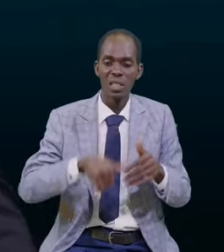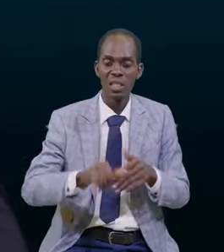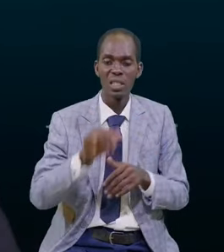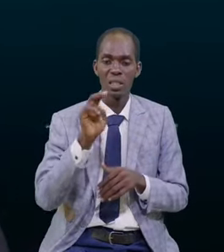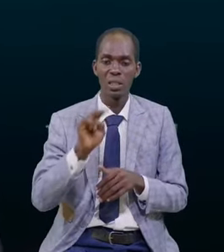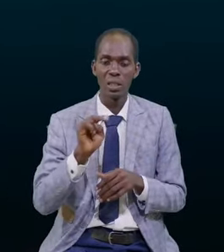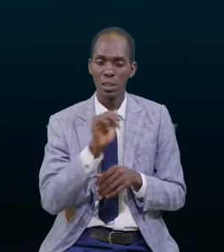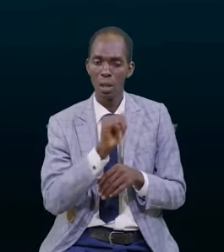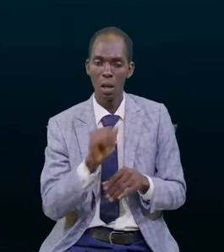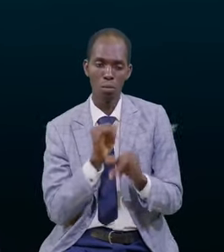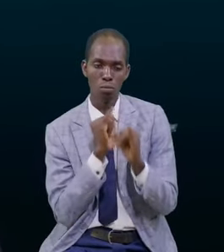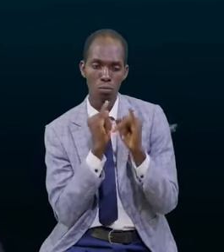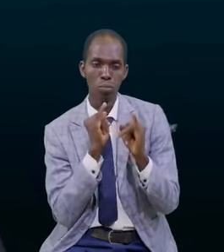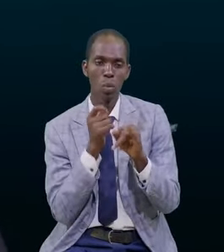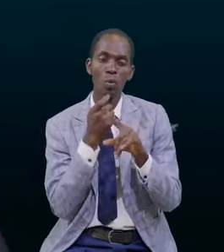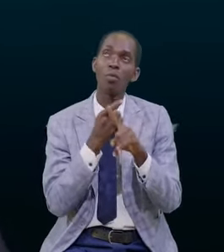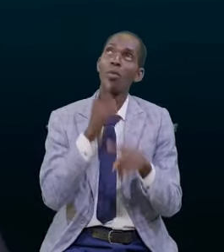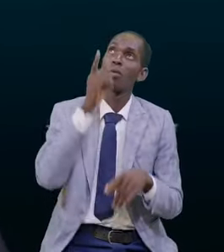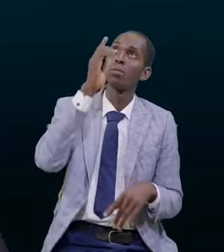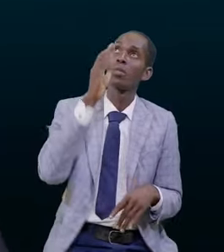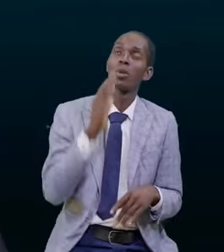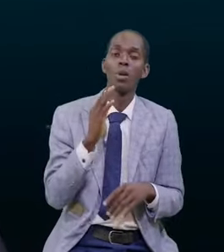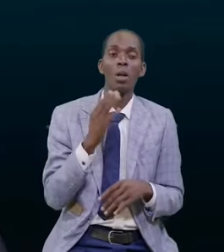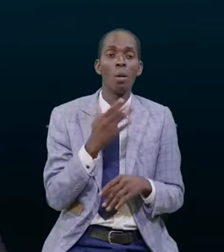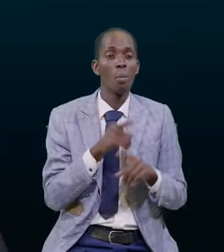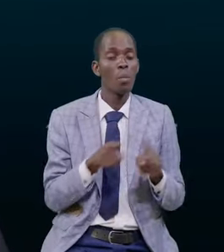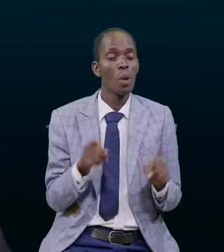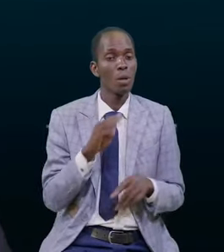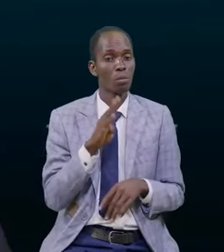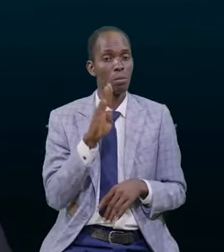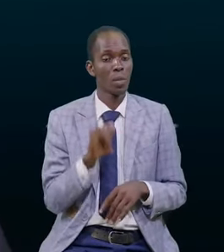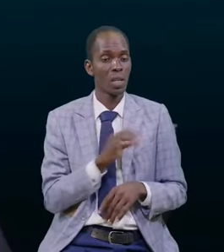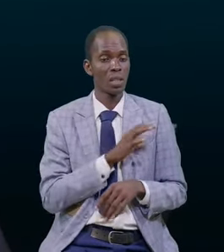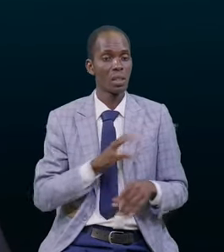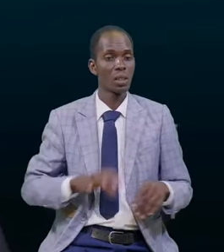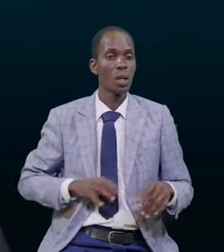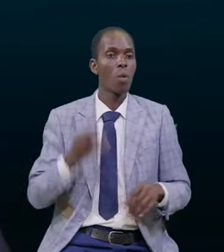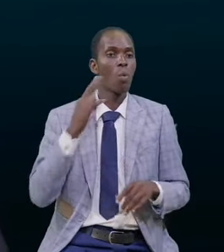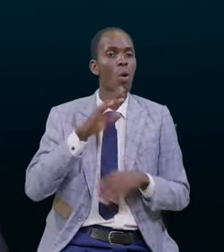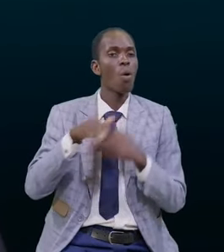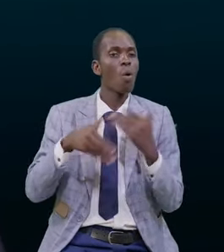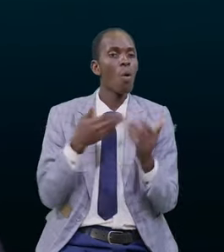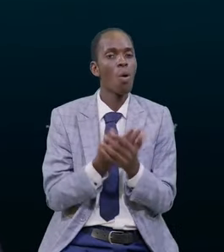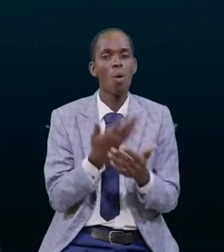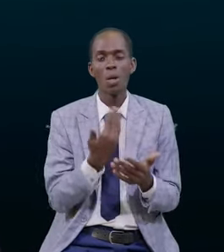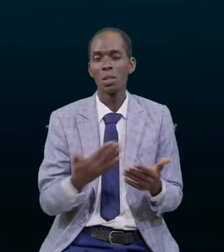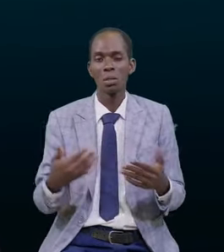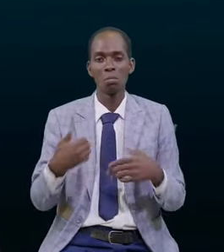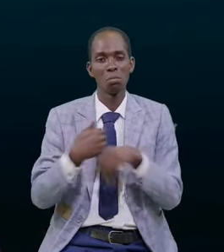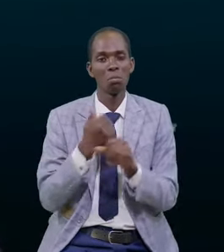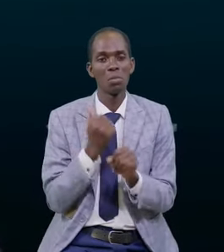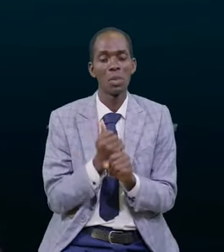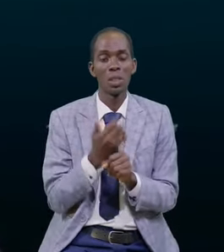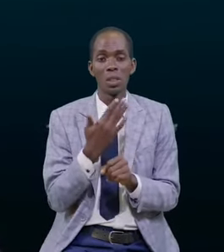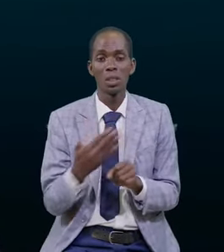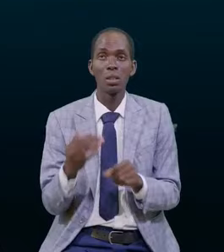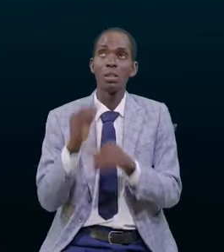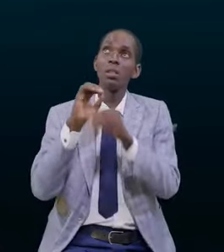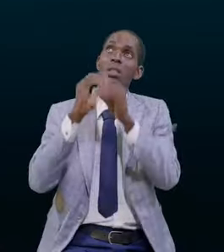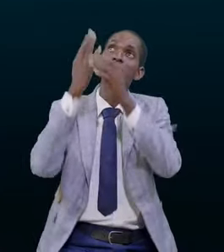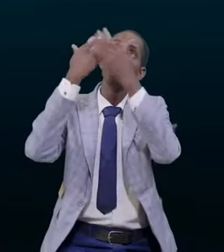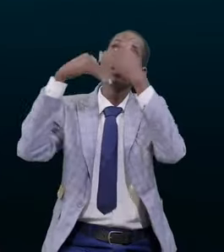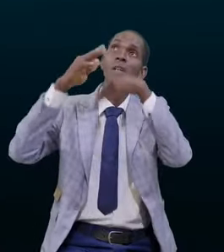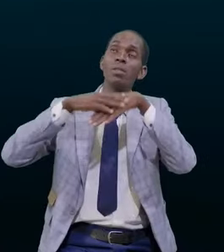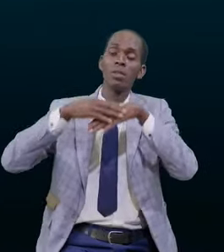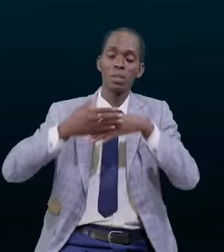things created referring to Christ that are in heaven and that are in Earth visible and Invincible